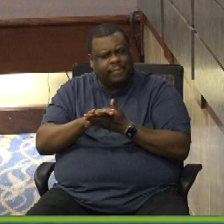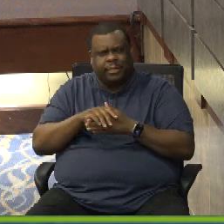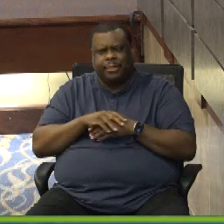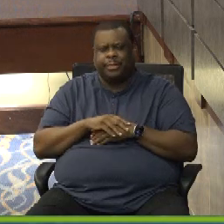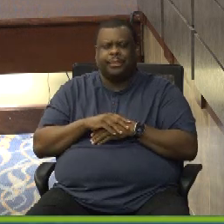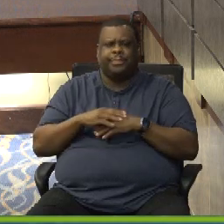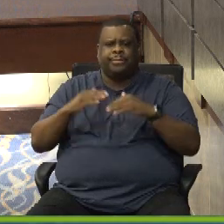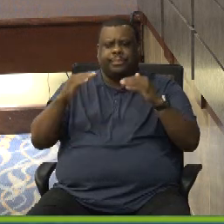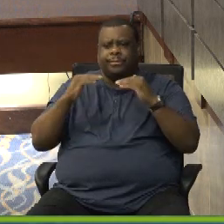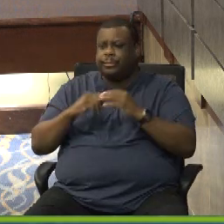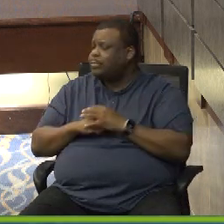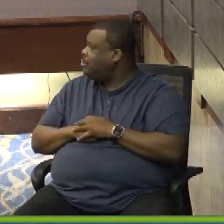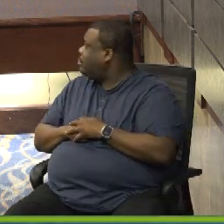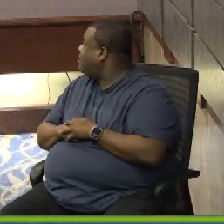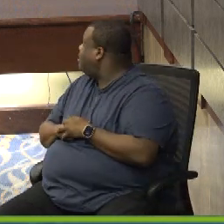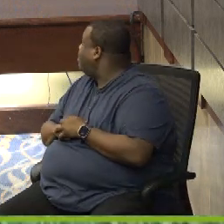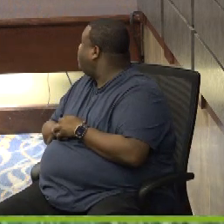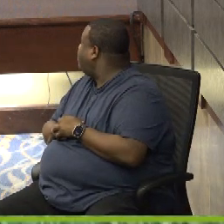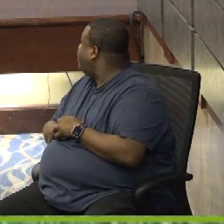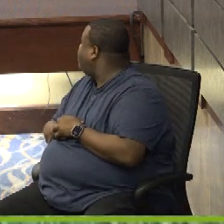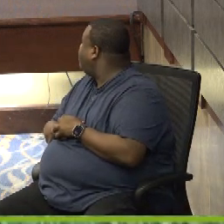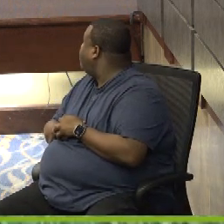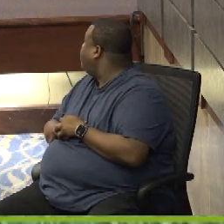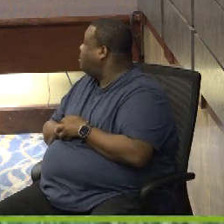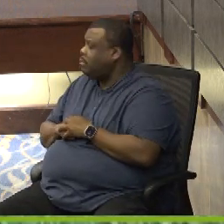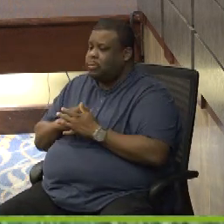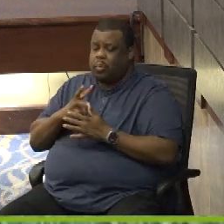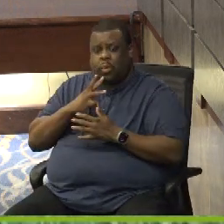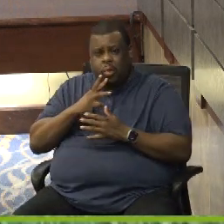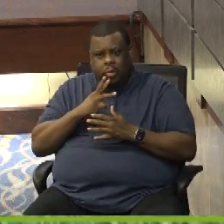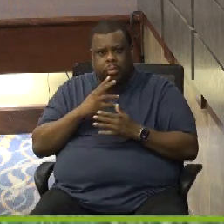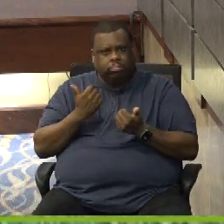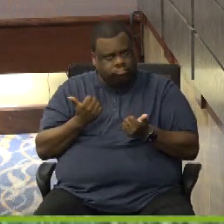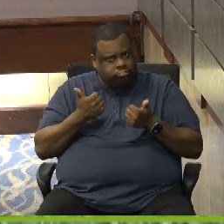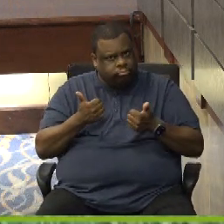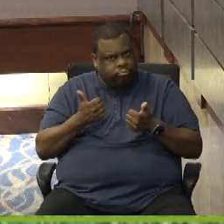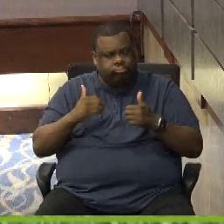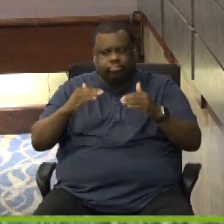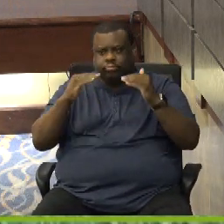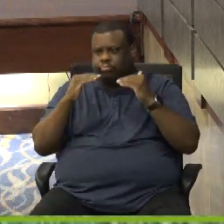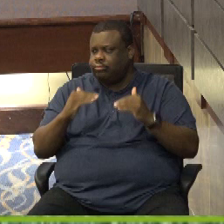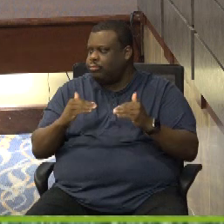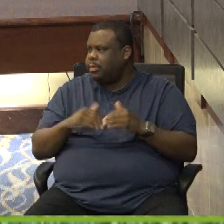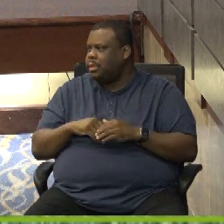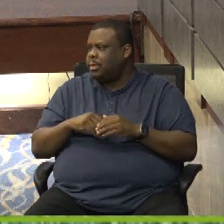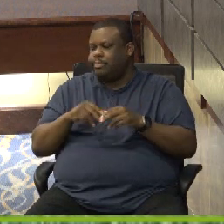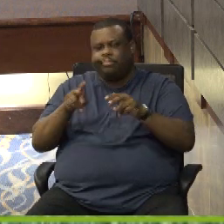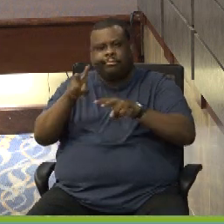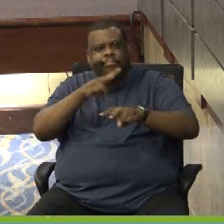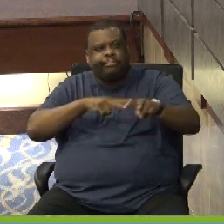Adventure on tap, believe it. A riverfront on the rise, believe it.